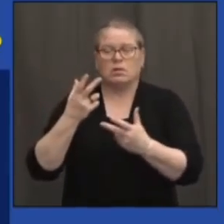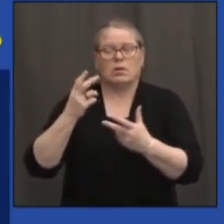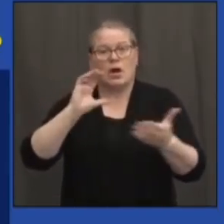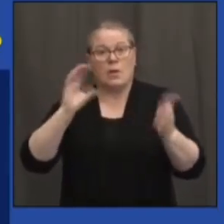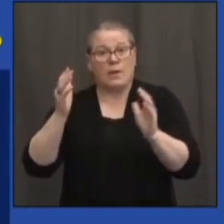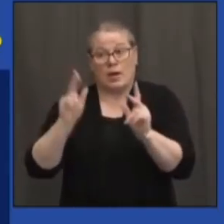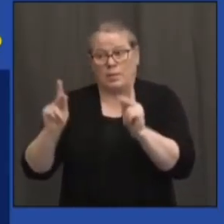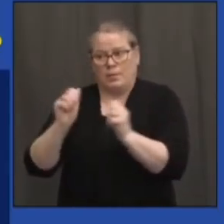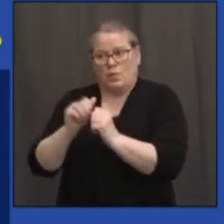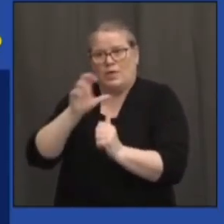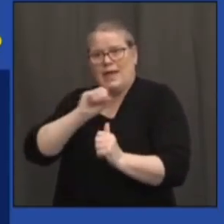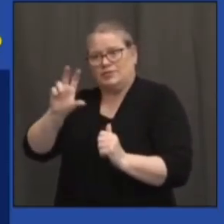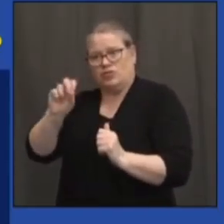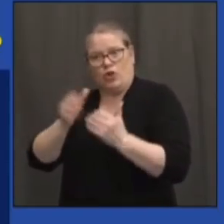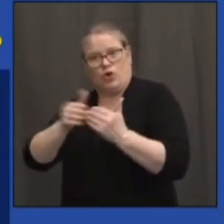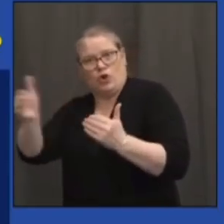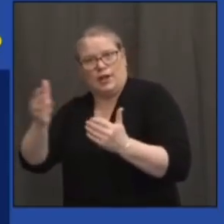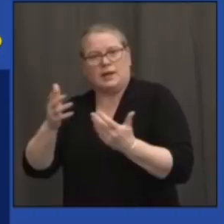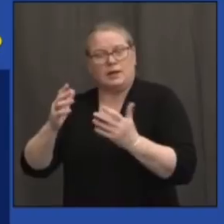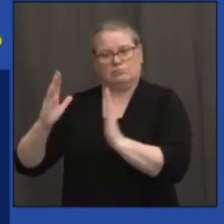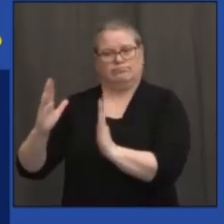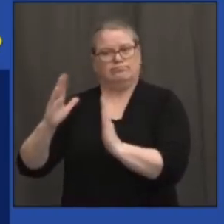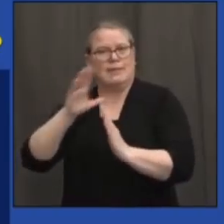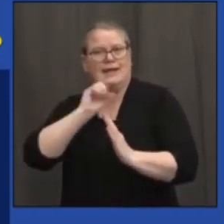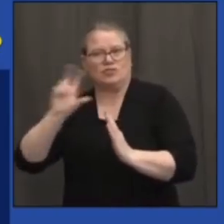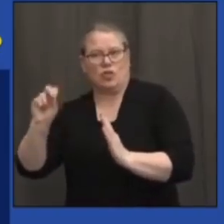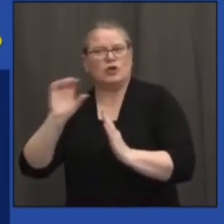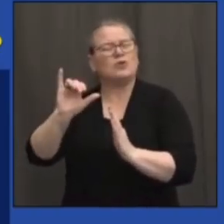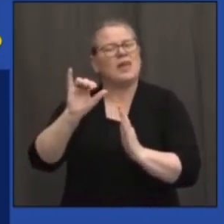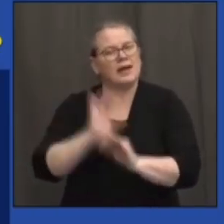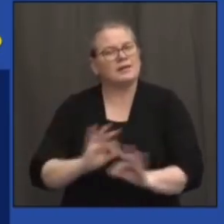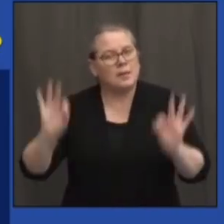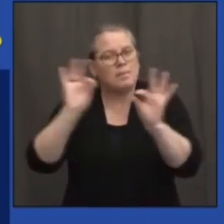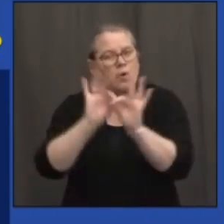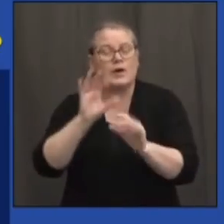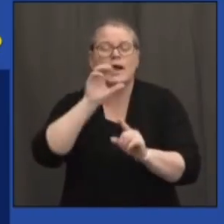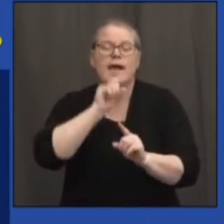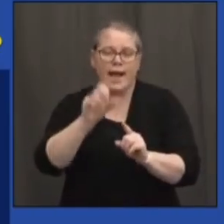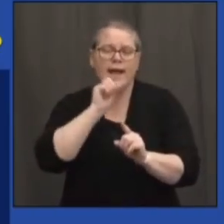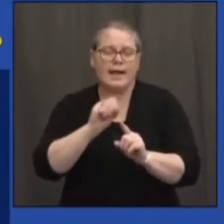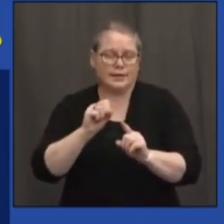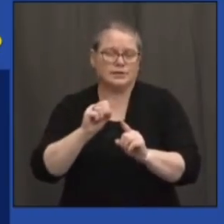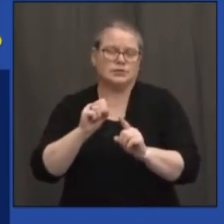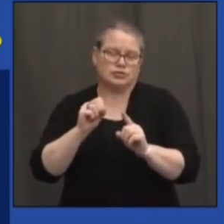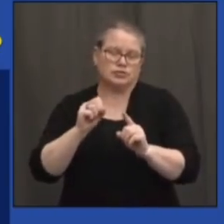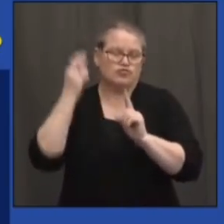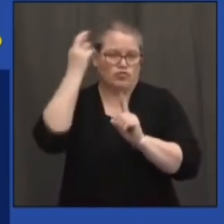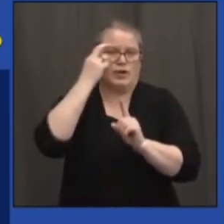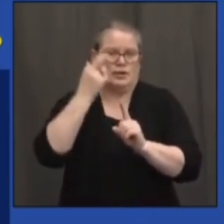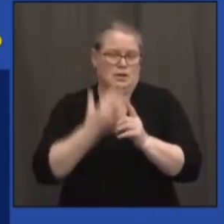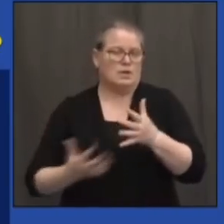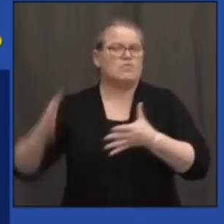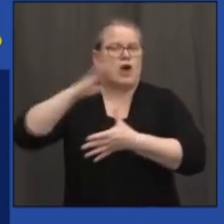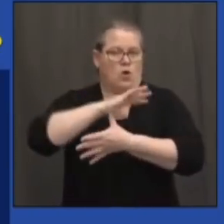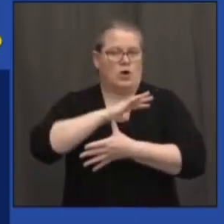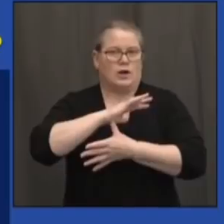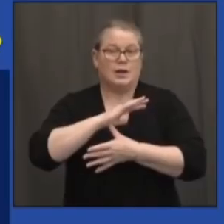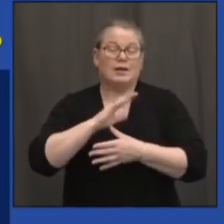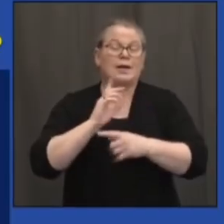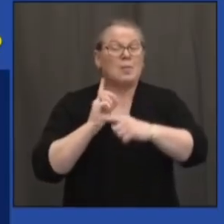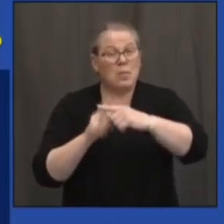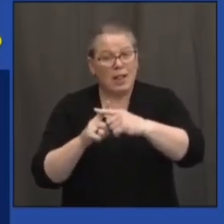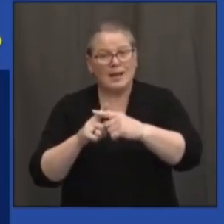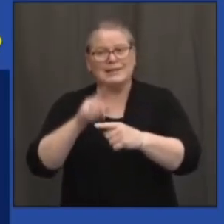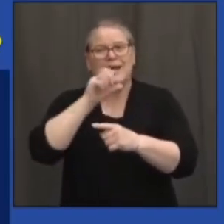30s. So it makes an enormous difference. So age prioritizes public health, and age is simpler, and that